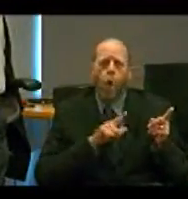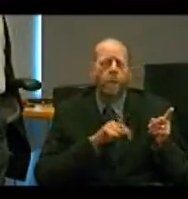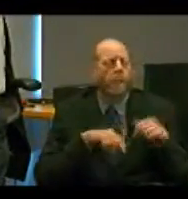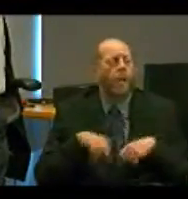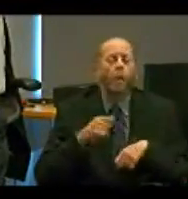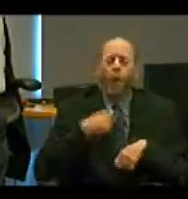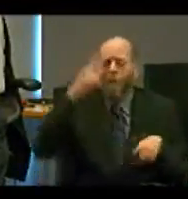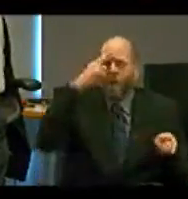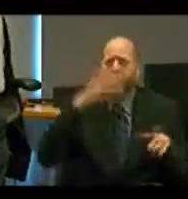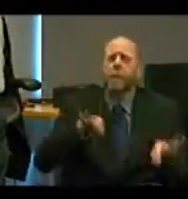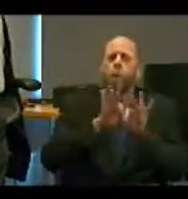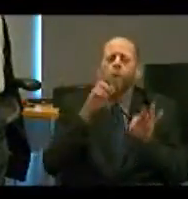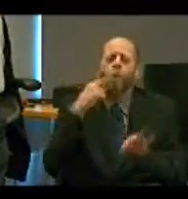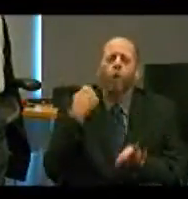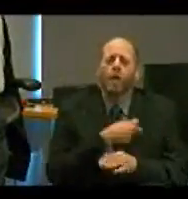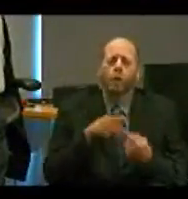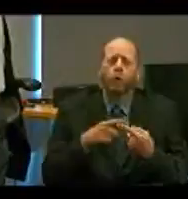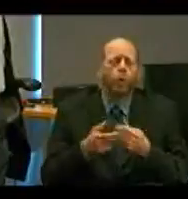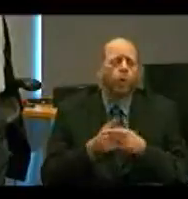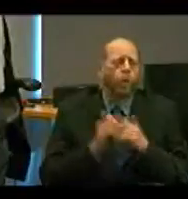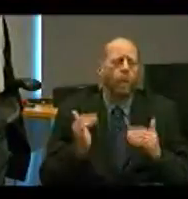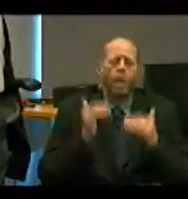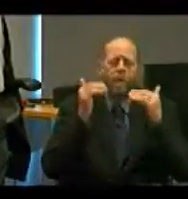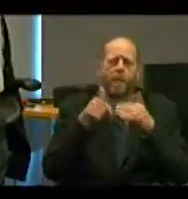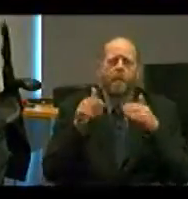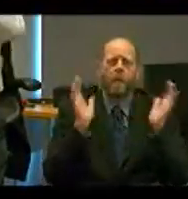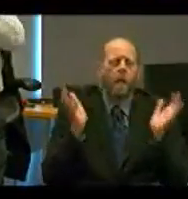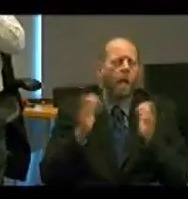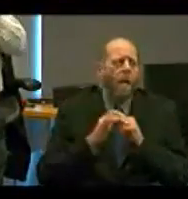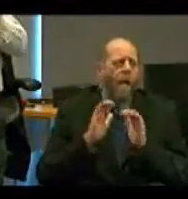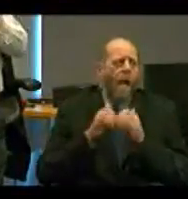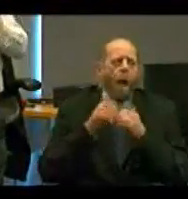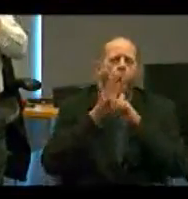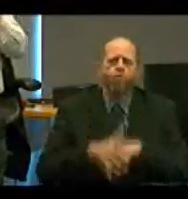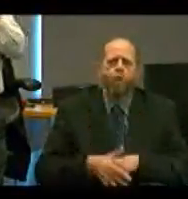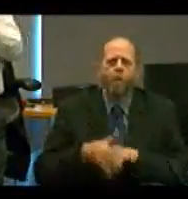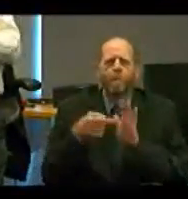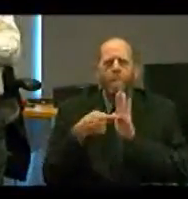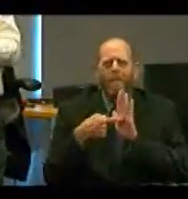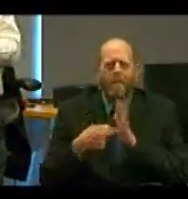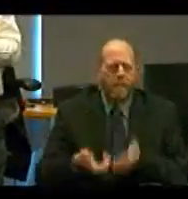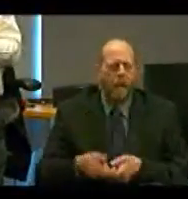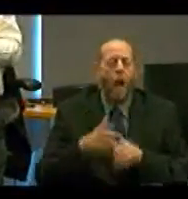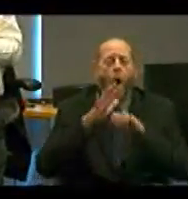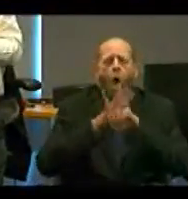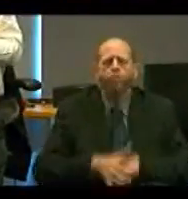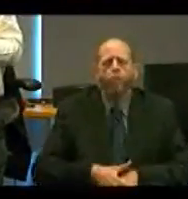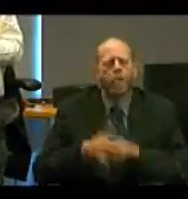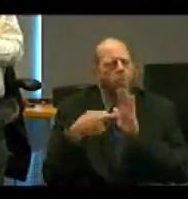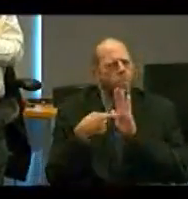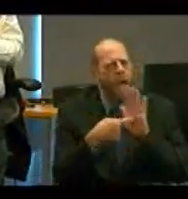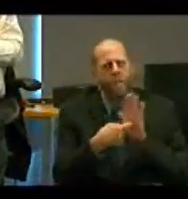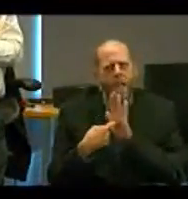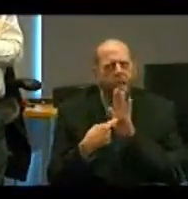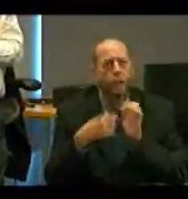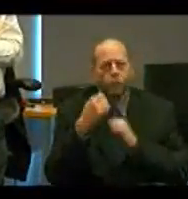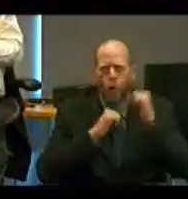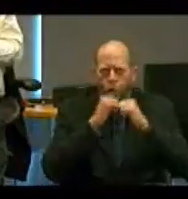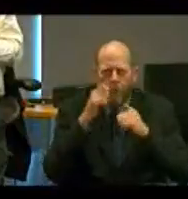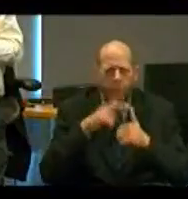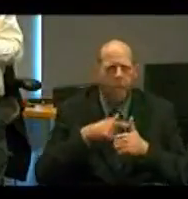So I think it's important for us to elevate in this conversation how oppression manifests. Oppression manifests